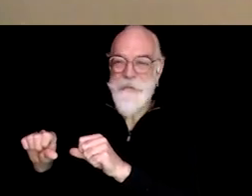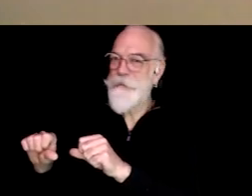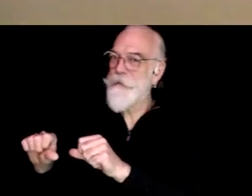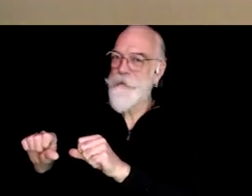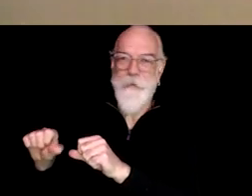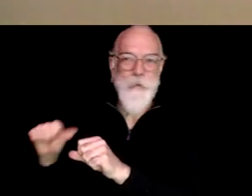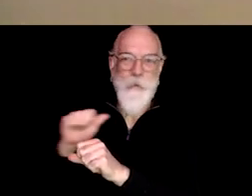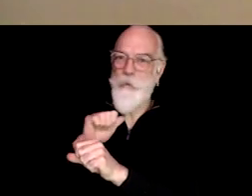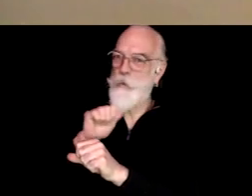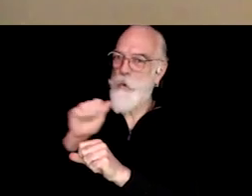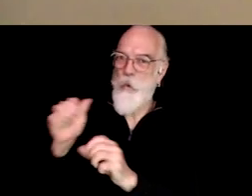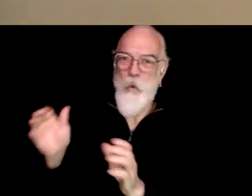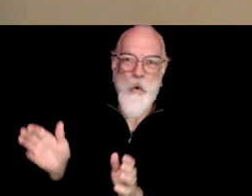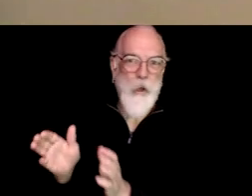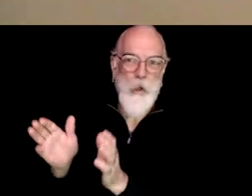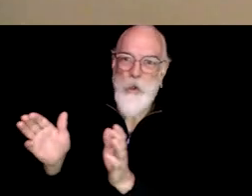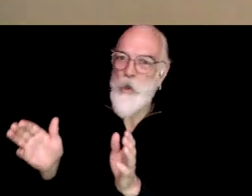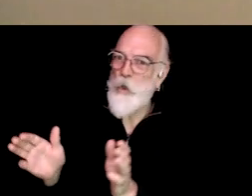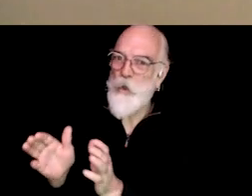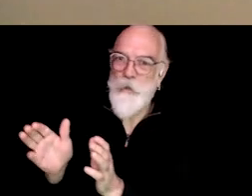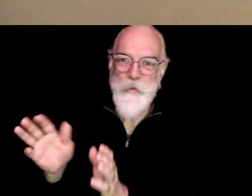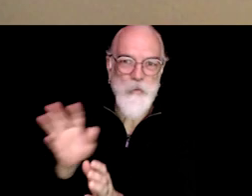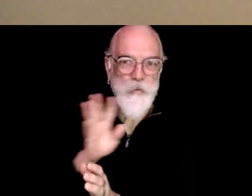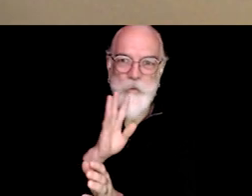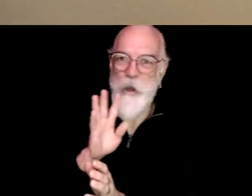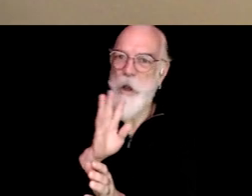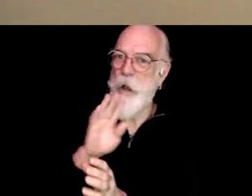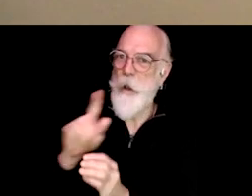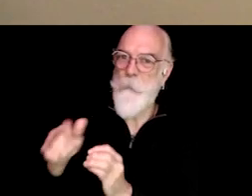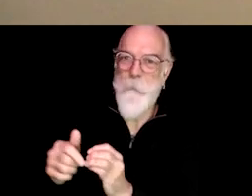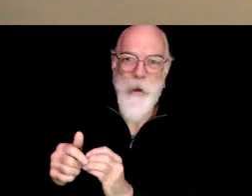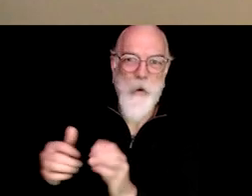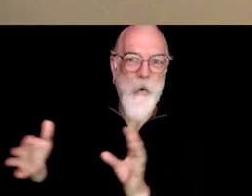discouraged. It would be something that